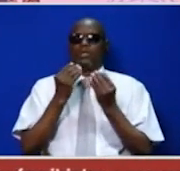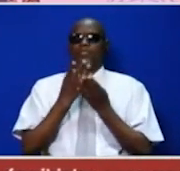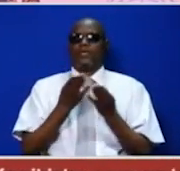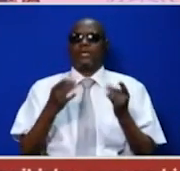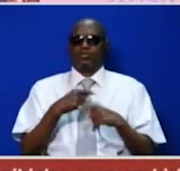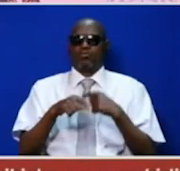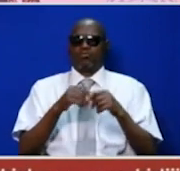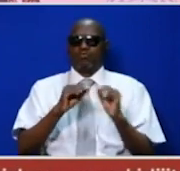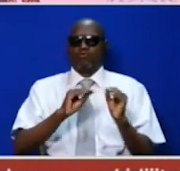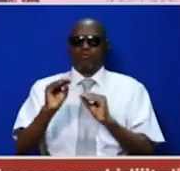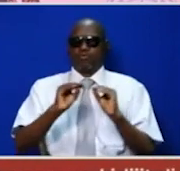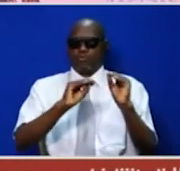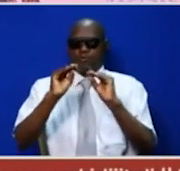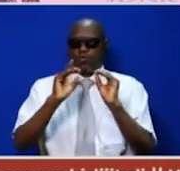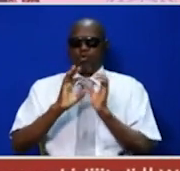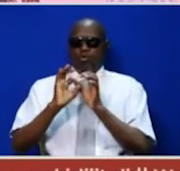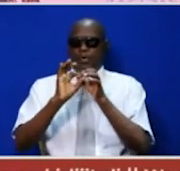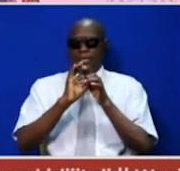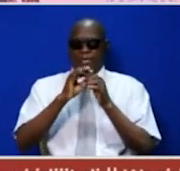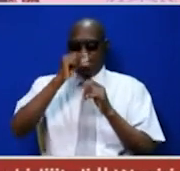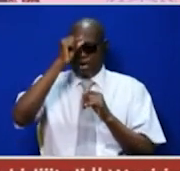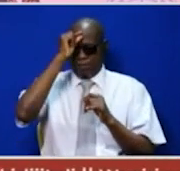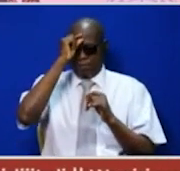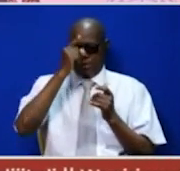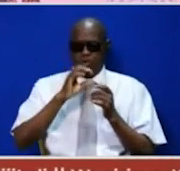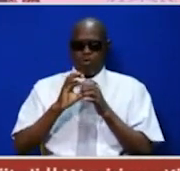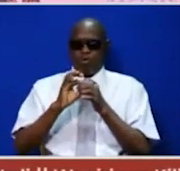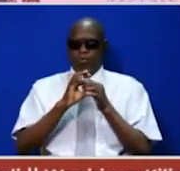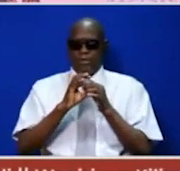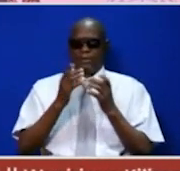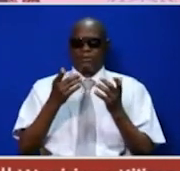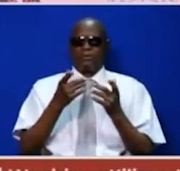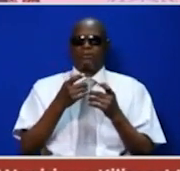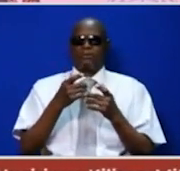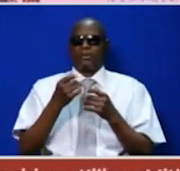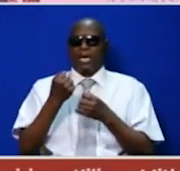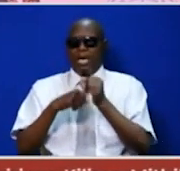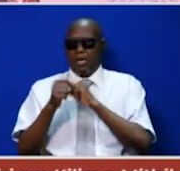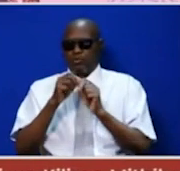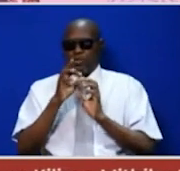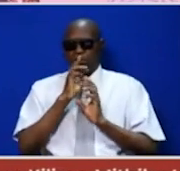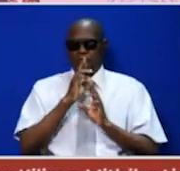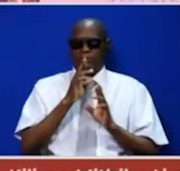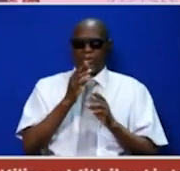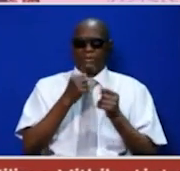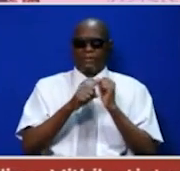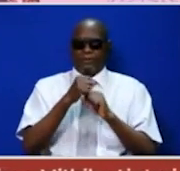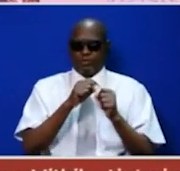easier to coordinate government and coordinate government reactions and responses and